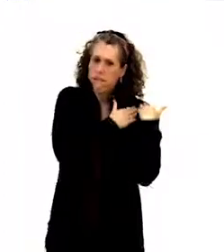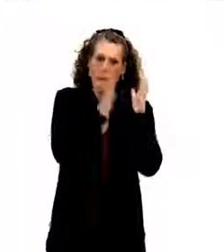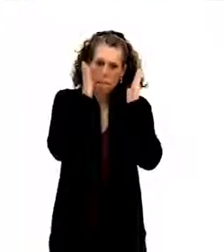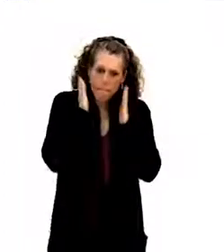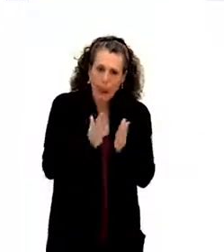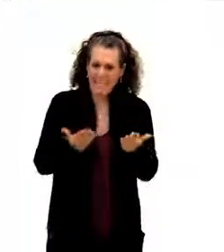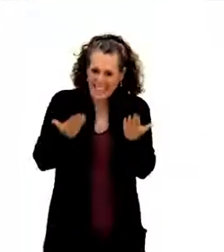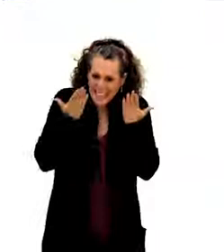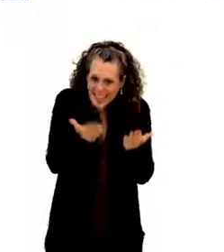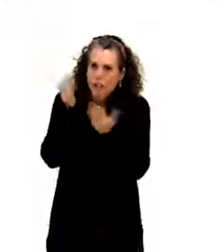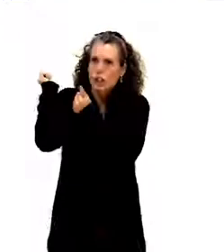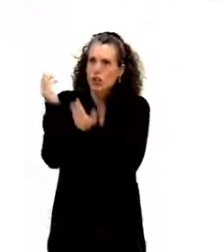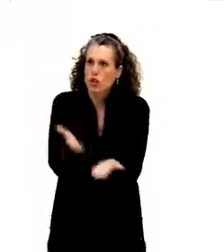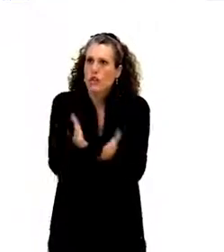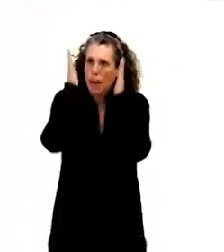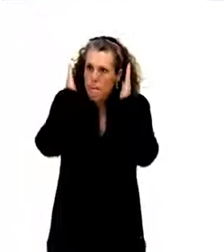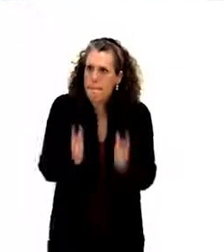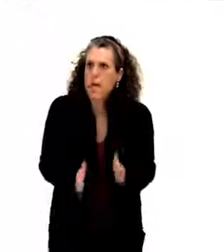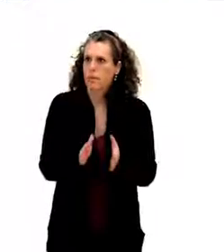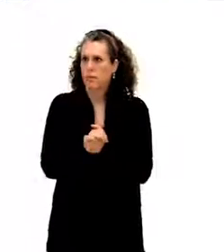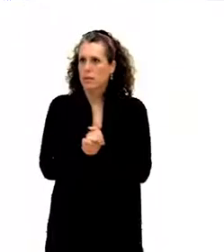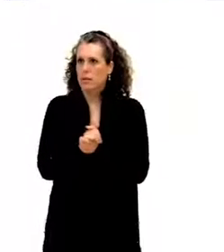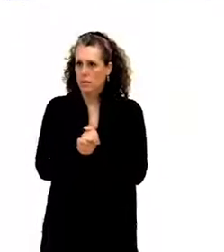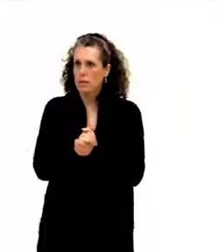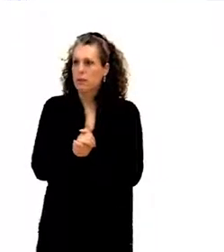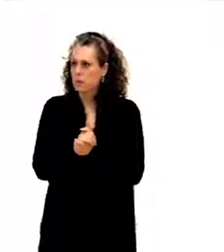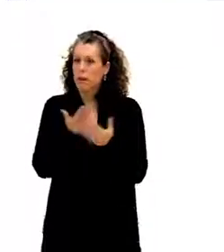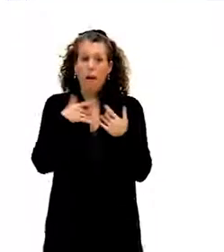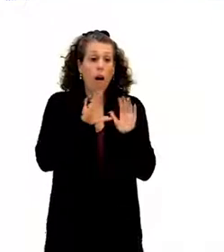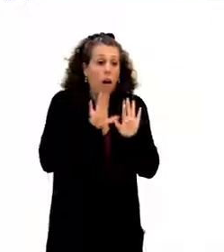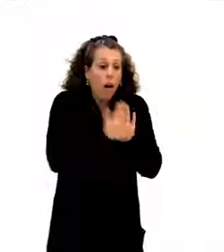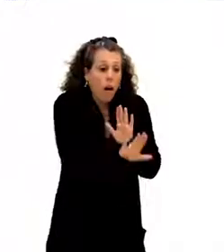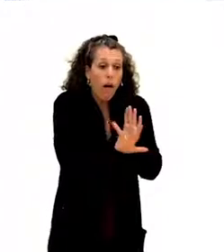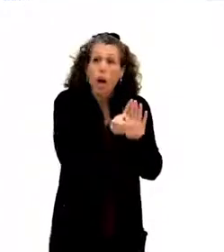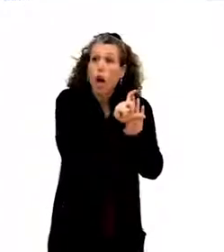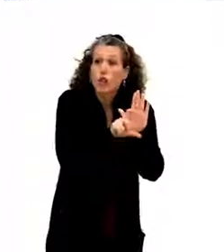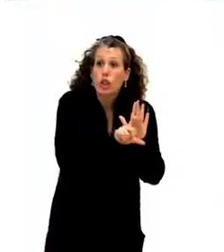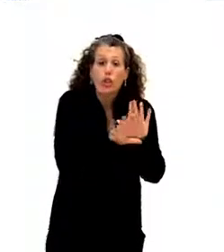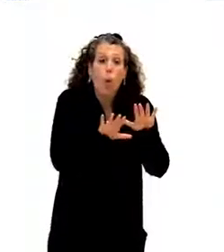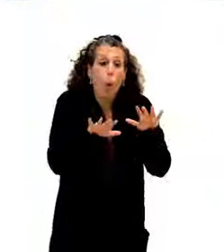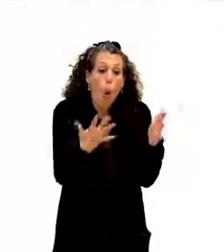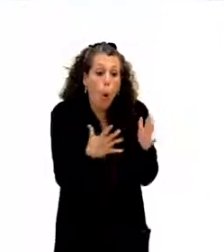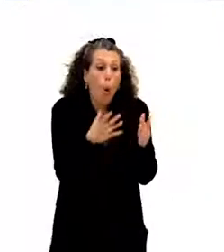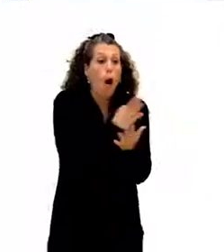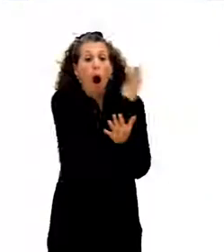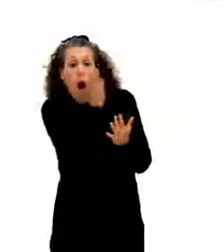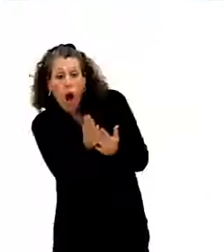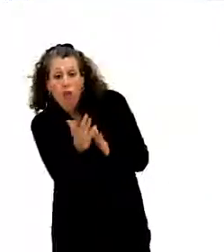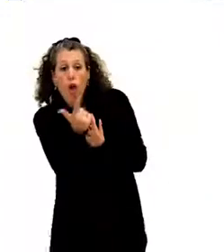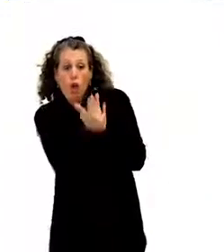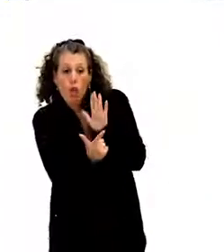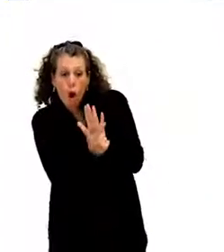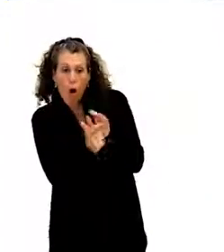services through constitutional requirements or through specific legislative